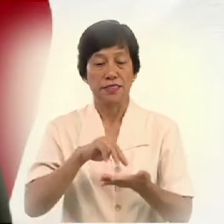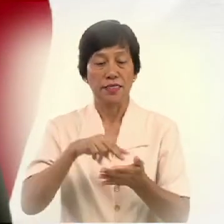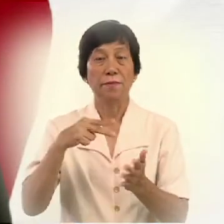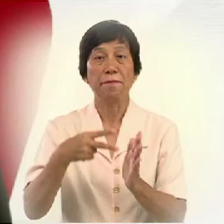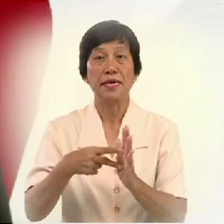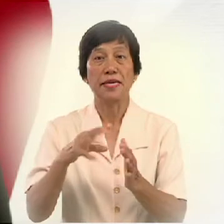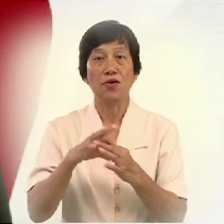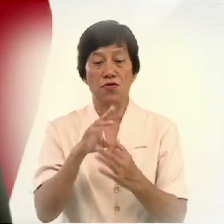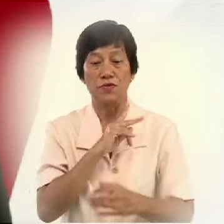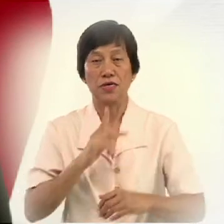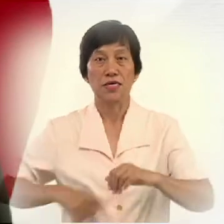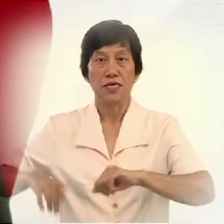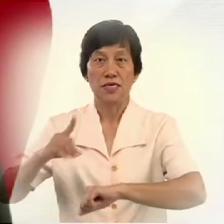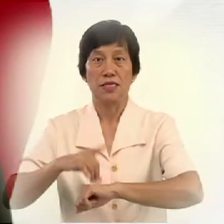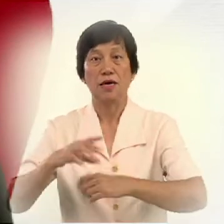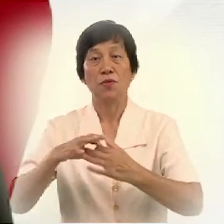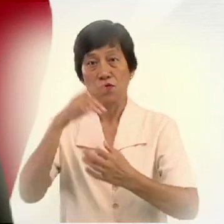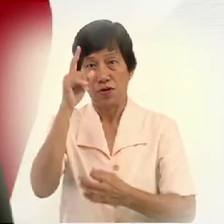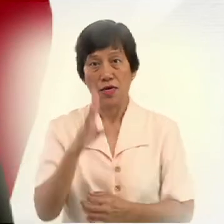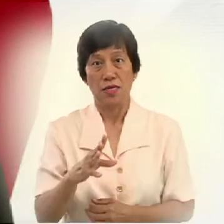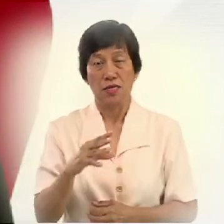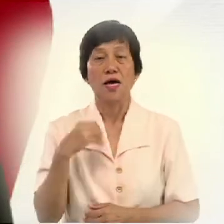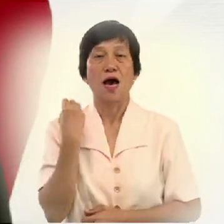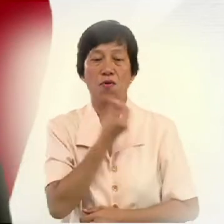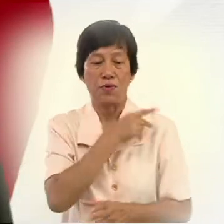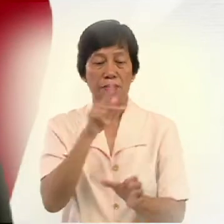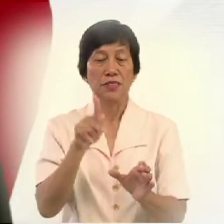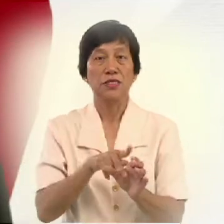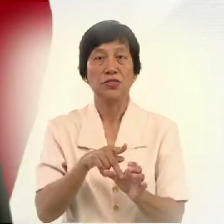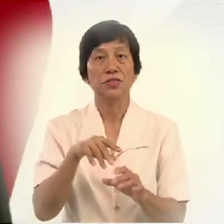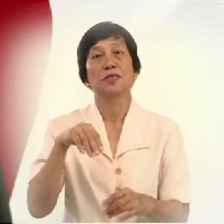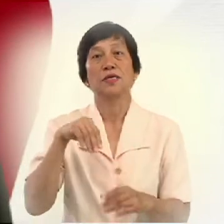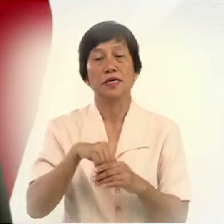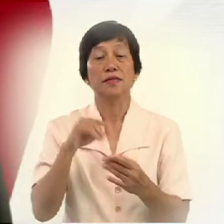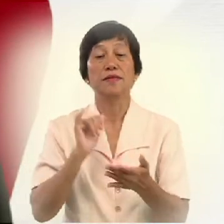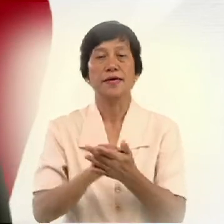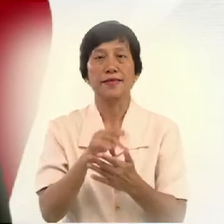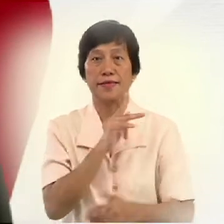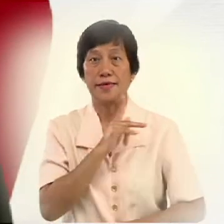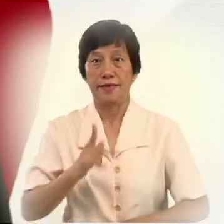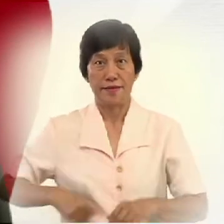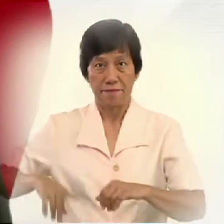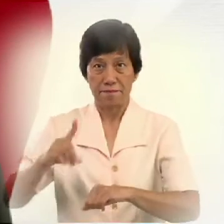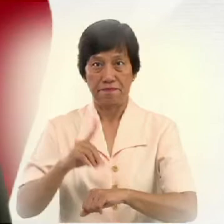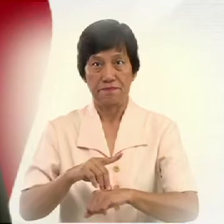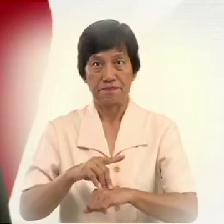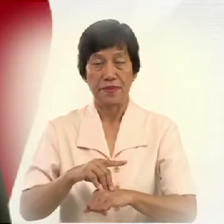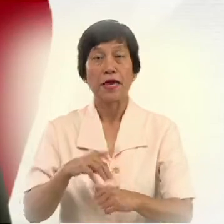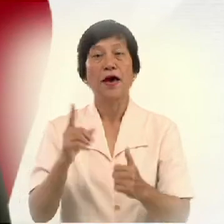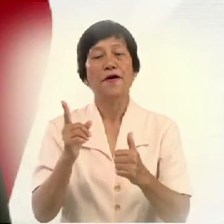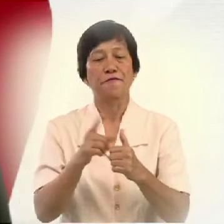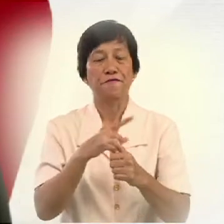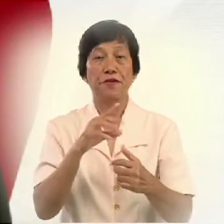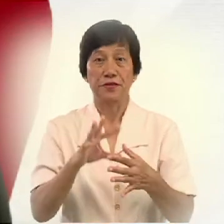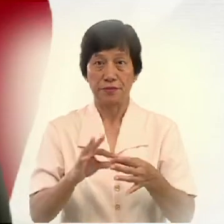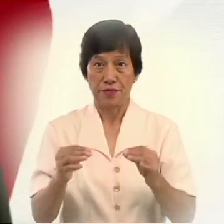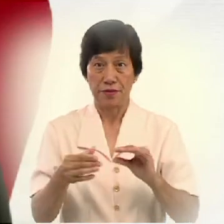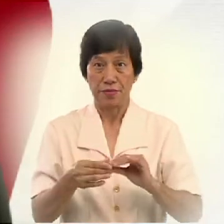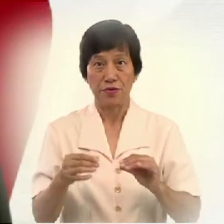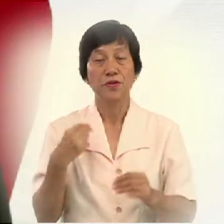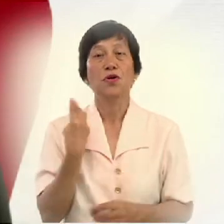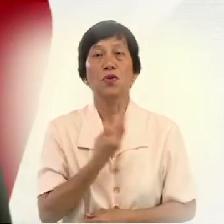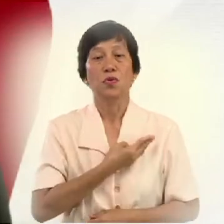depicts to us the meaning of the kingdom of God and our participation in such a kingdom. In the first